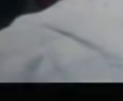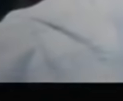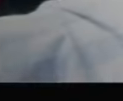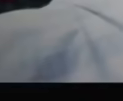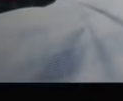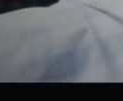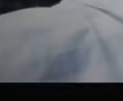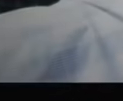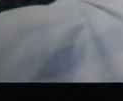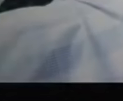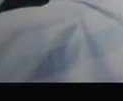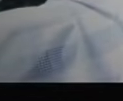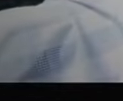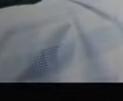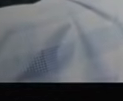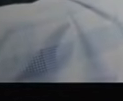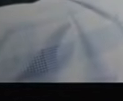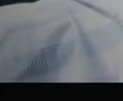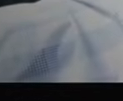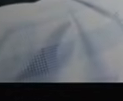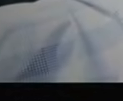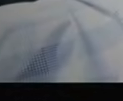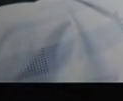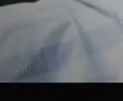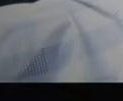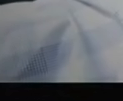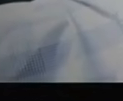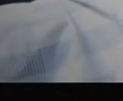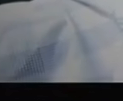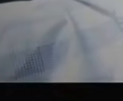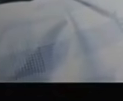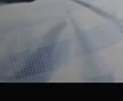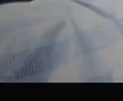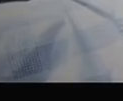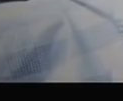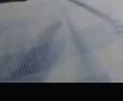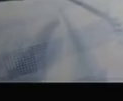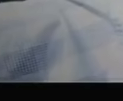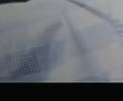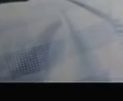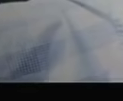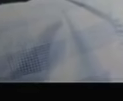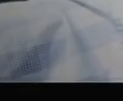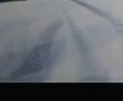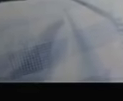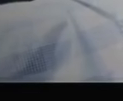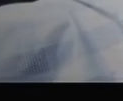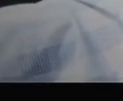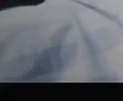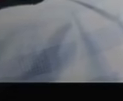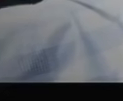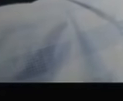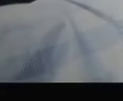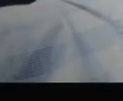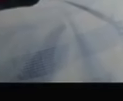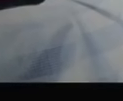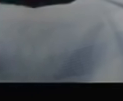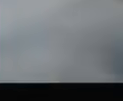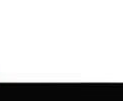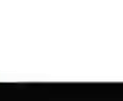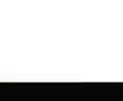For people who have high blood pressure, do you think it is okay for them to take the vaccine, or what type do you all